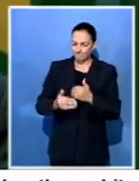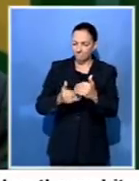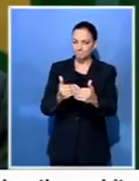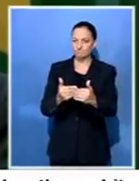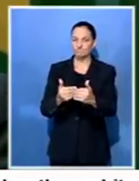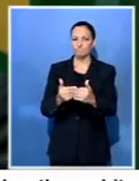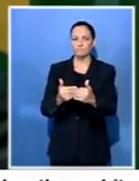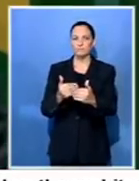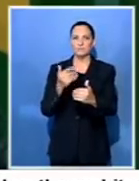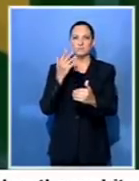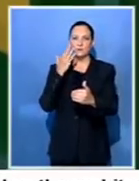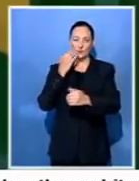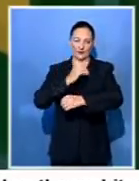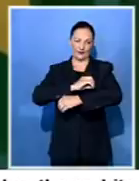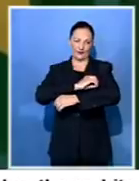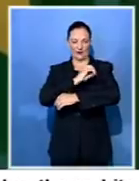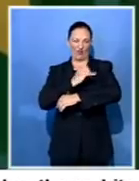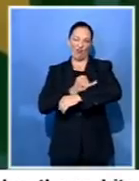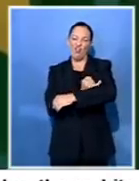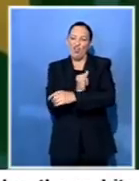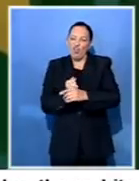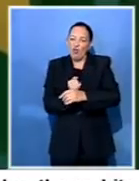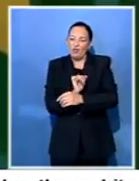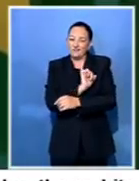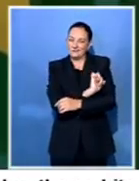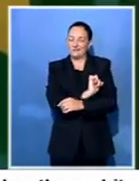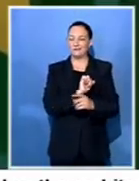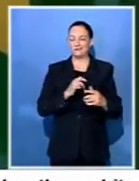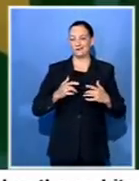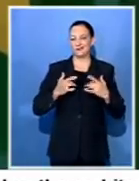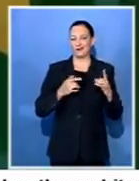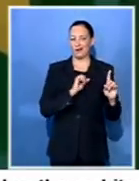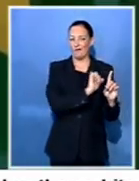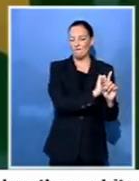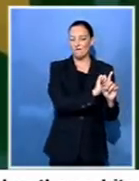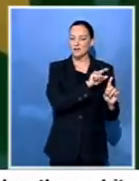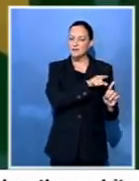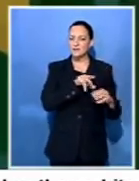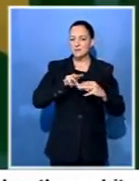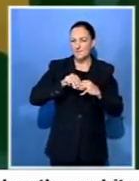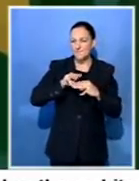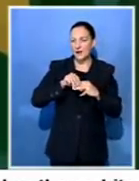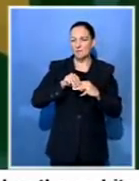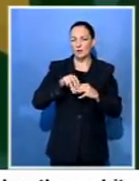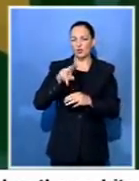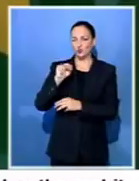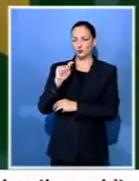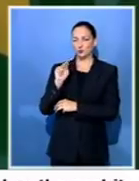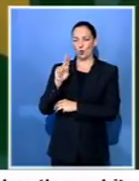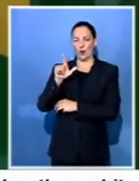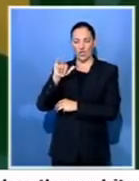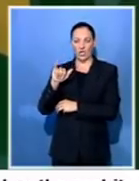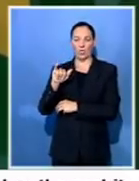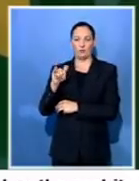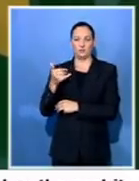disturbing that in the twilight of his life, this gallant member of the Luthuli